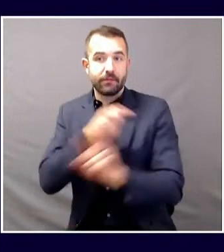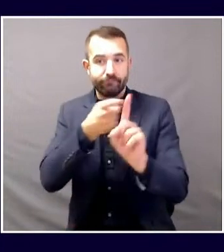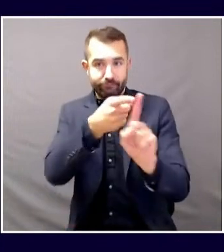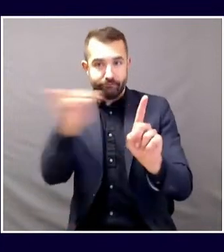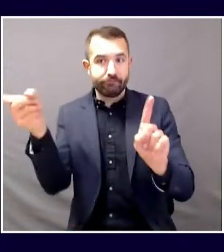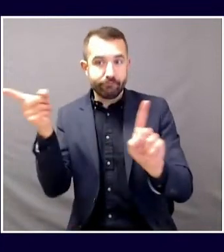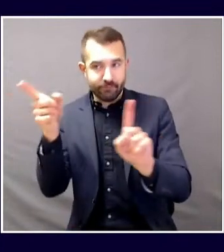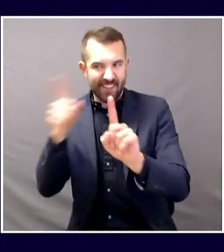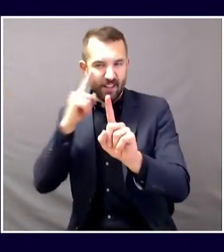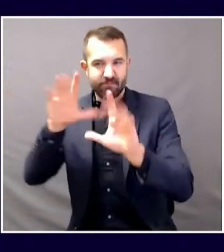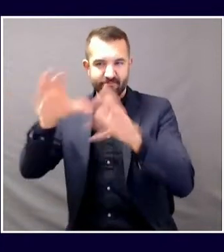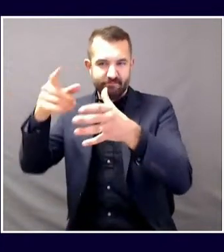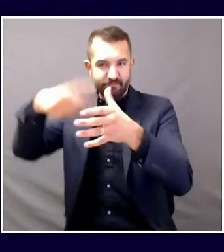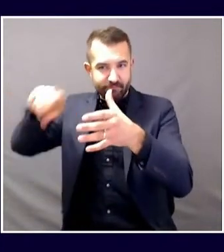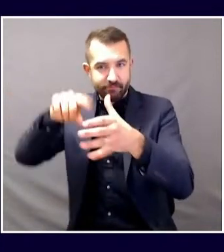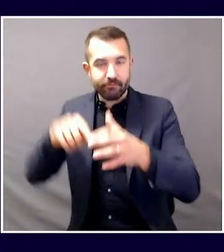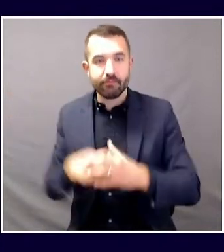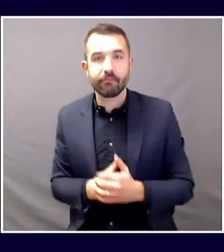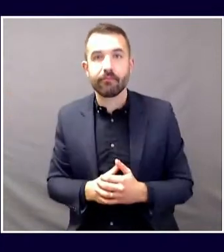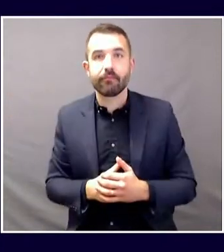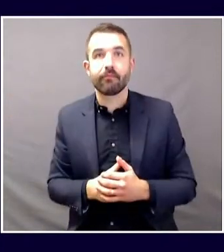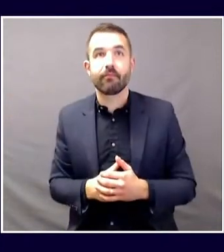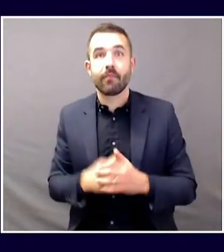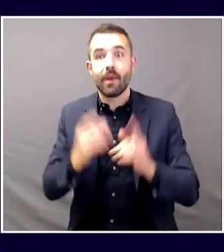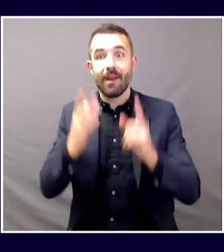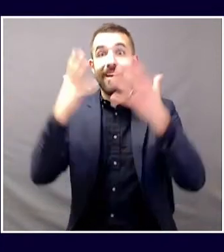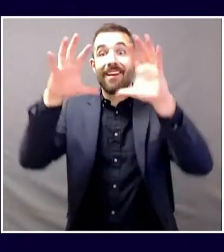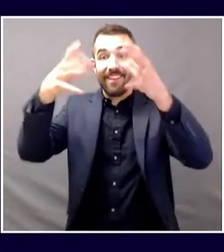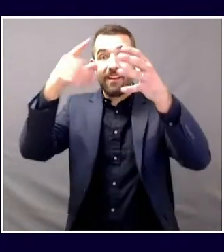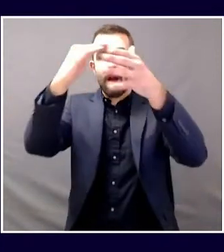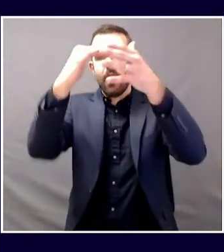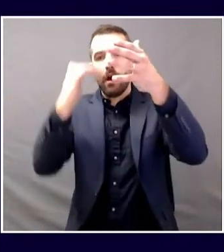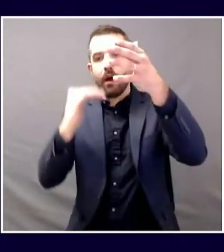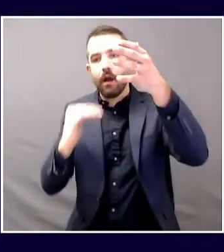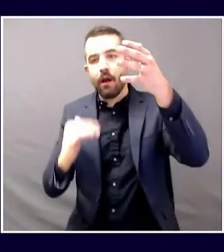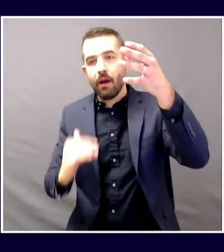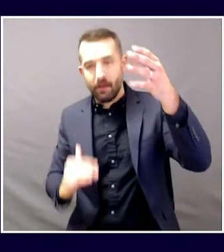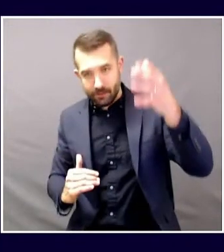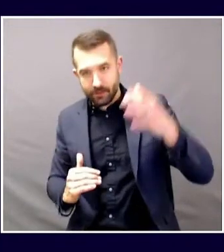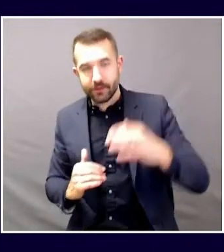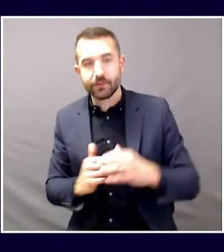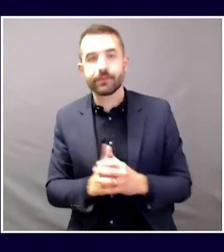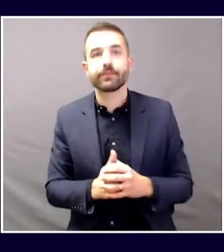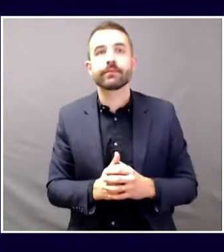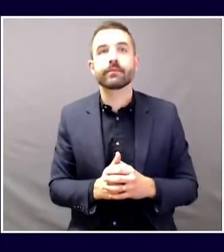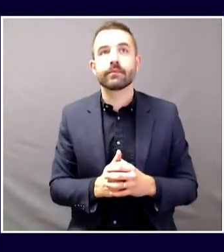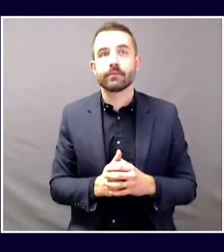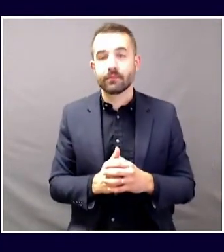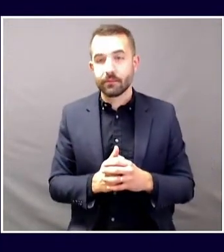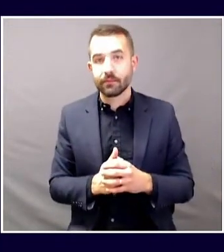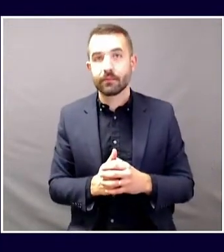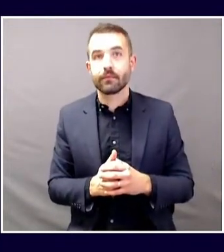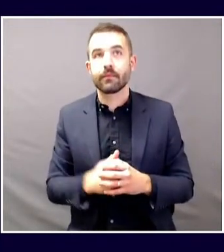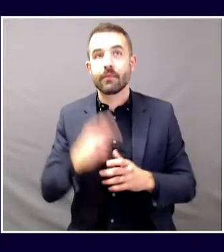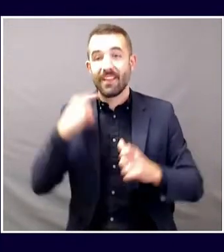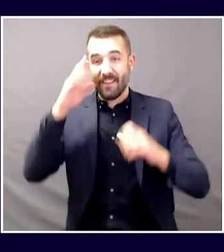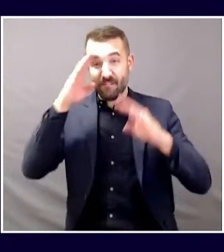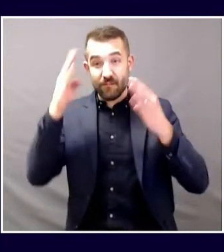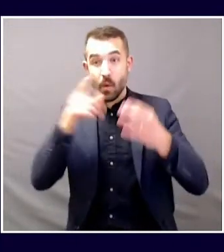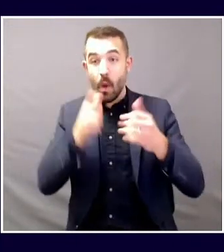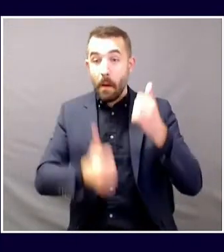so on and so forth, kind of down a graduated scale throughout healthcare workers, focusing on those with the highest likelihood of